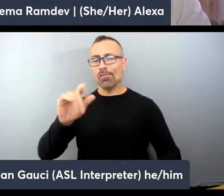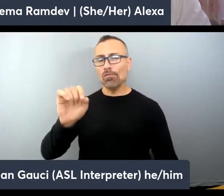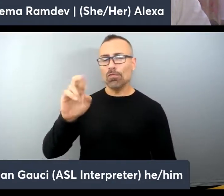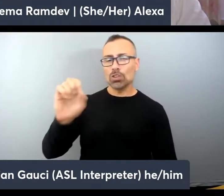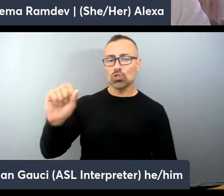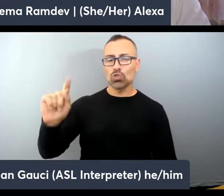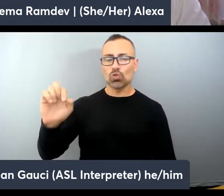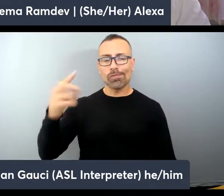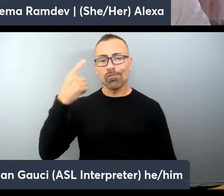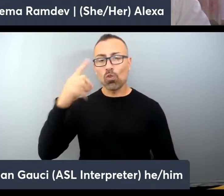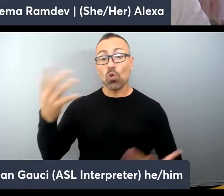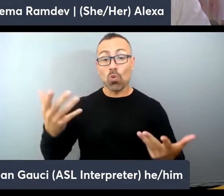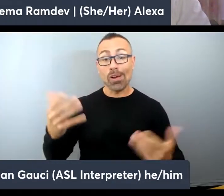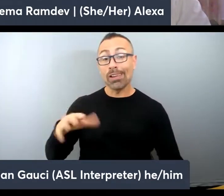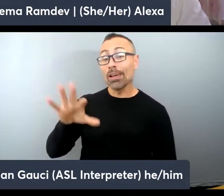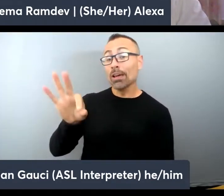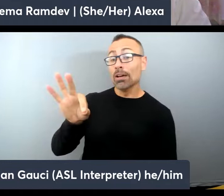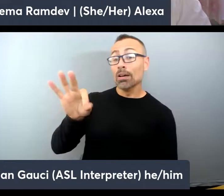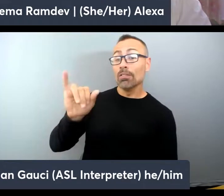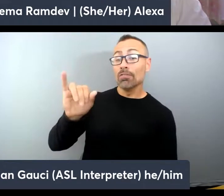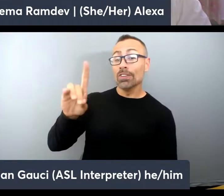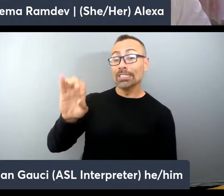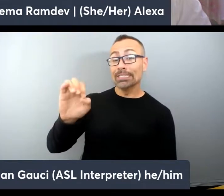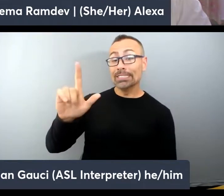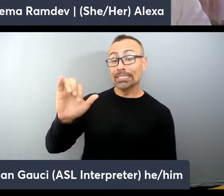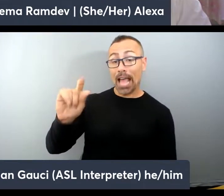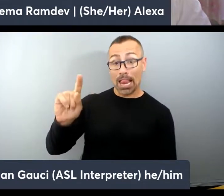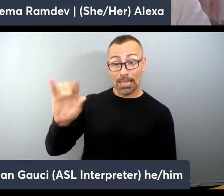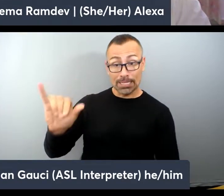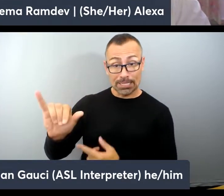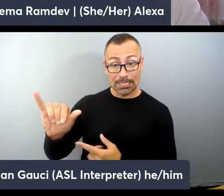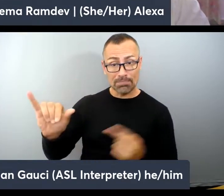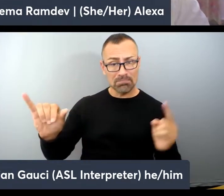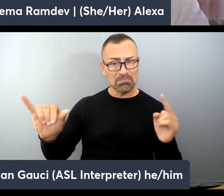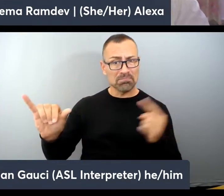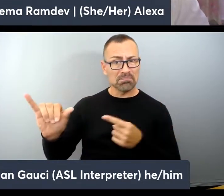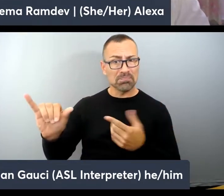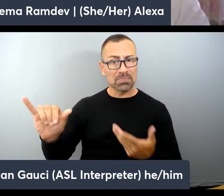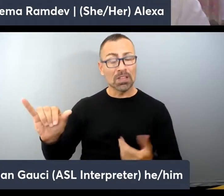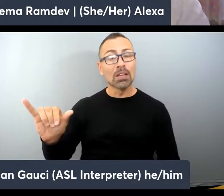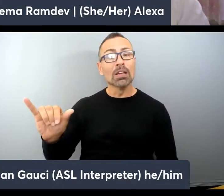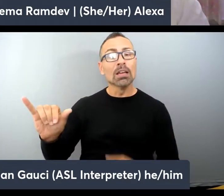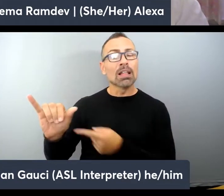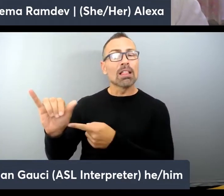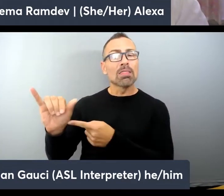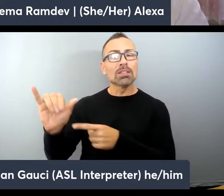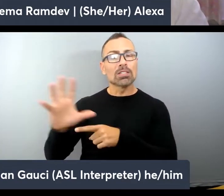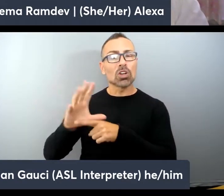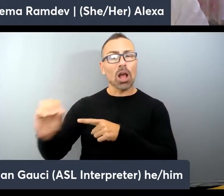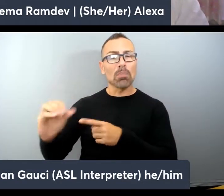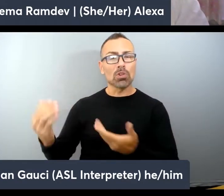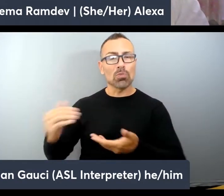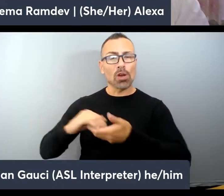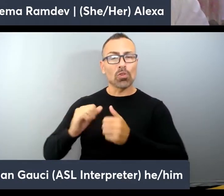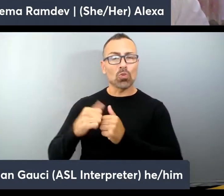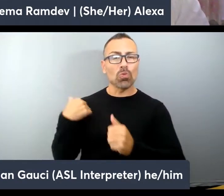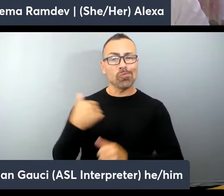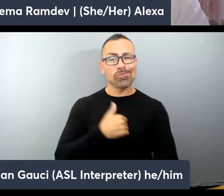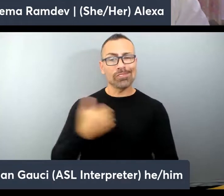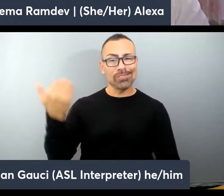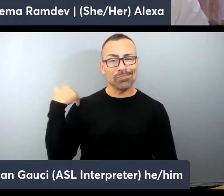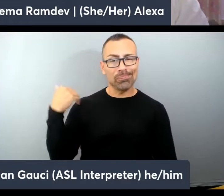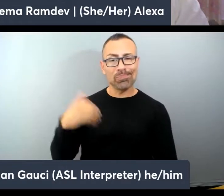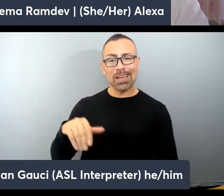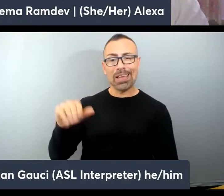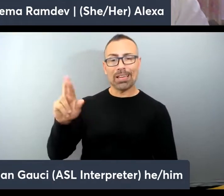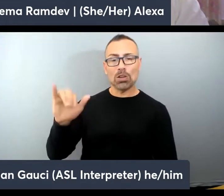Fidelity. And Fidelity is a partner who actually launched with us at reInvent, and they're using